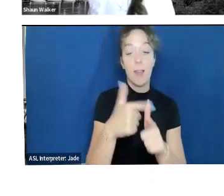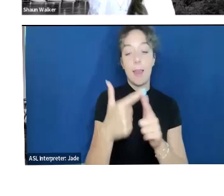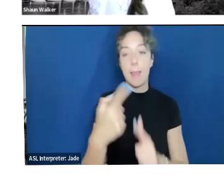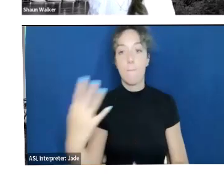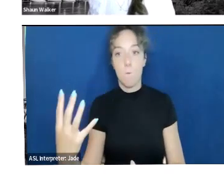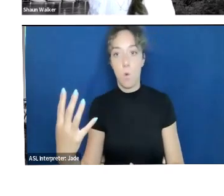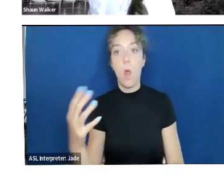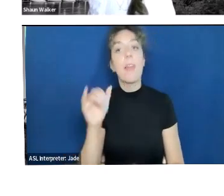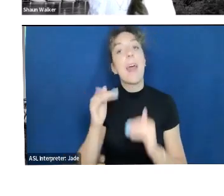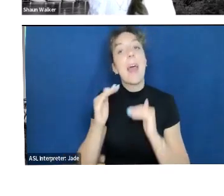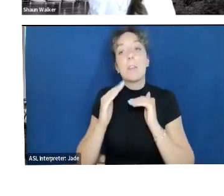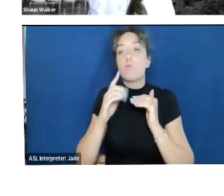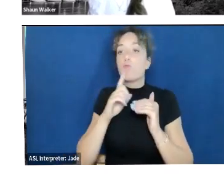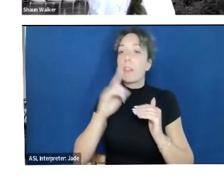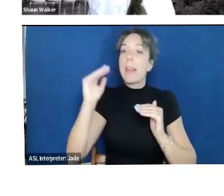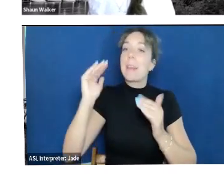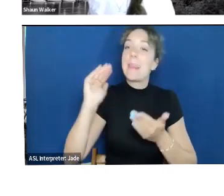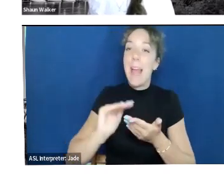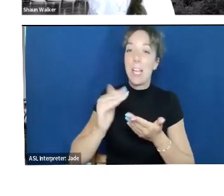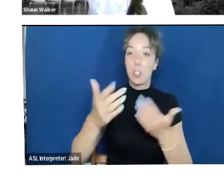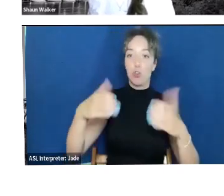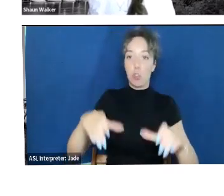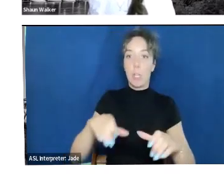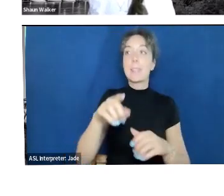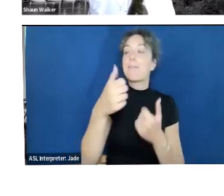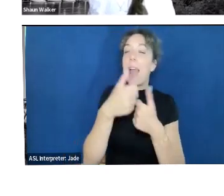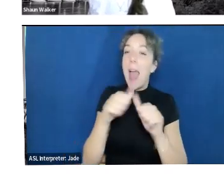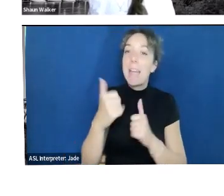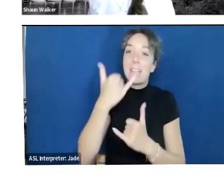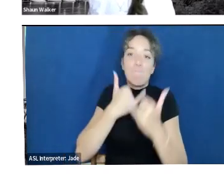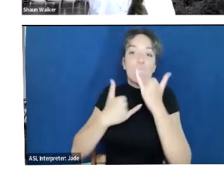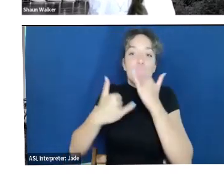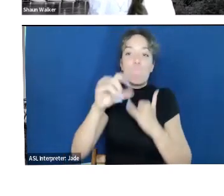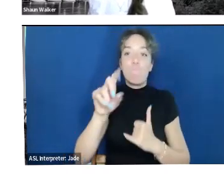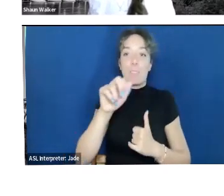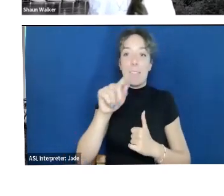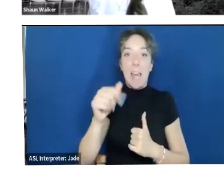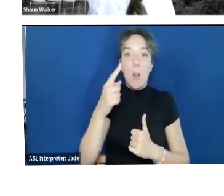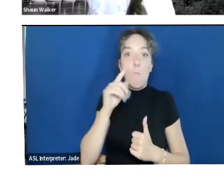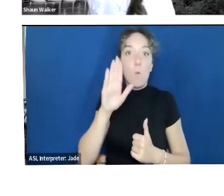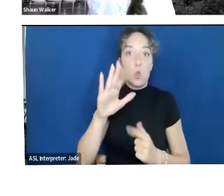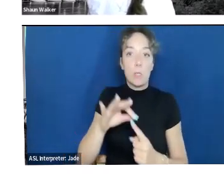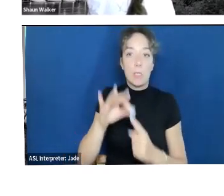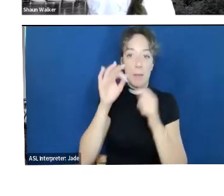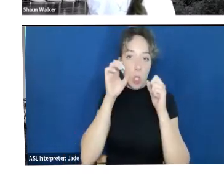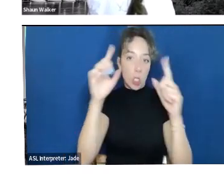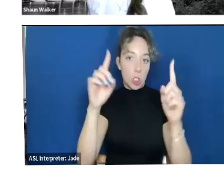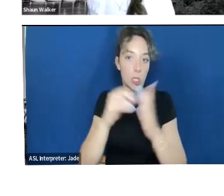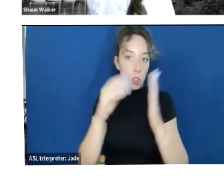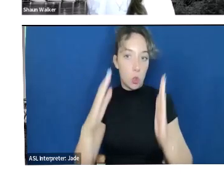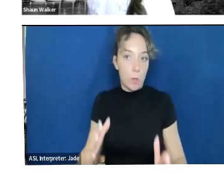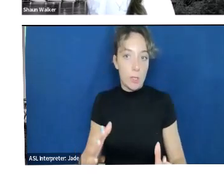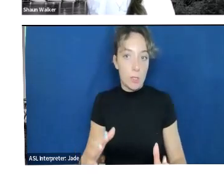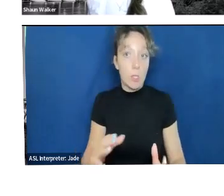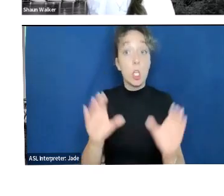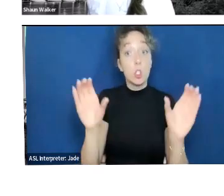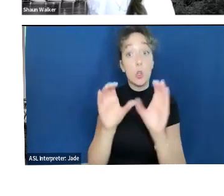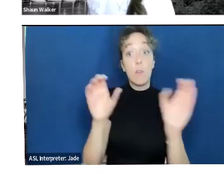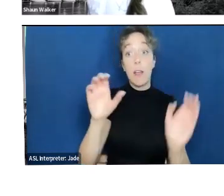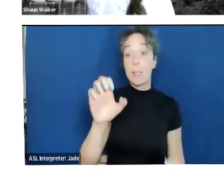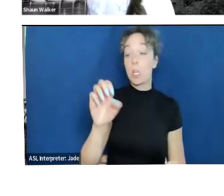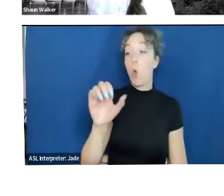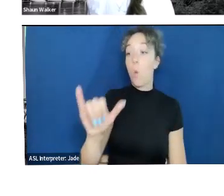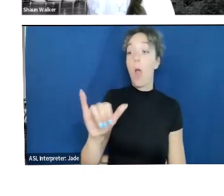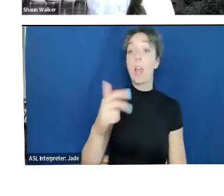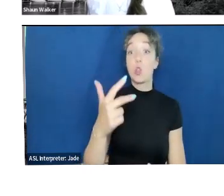of inconsistent data for your special education students. Certifying EOY 3 and